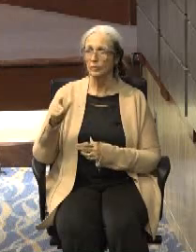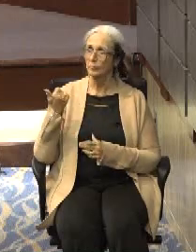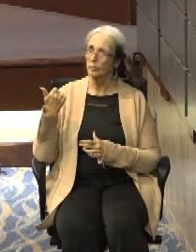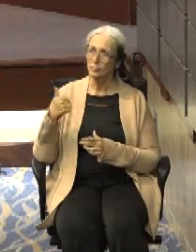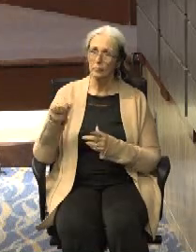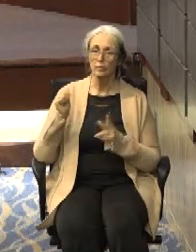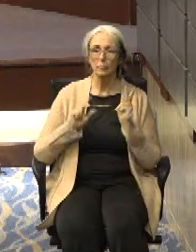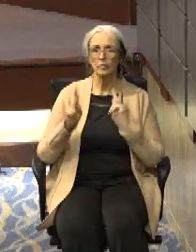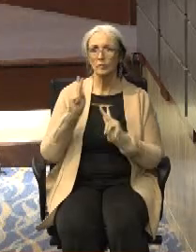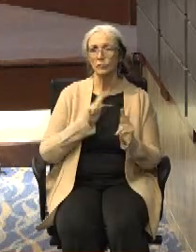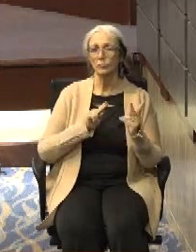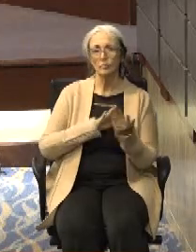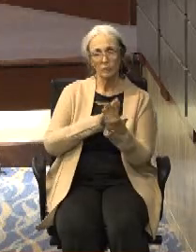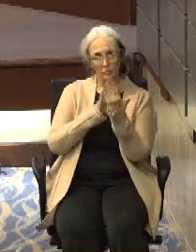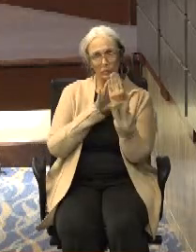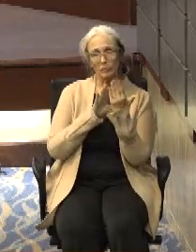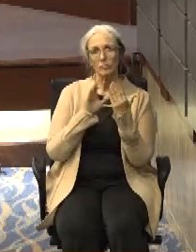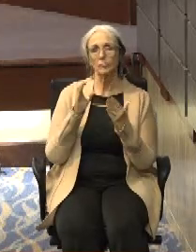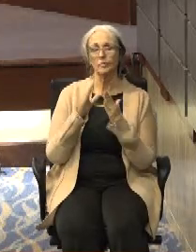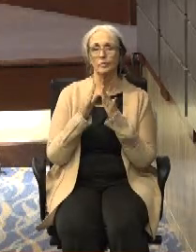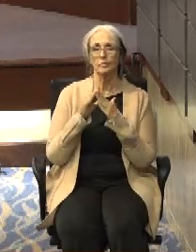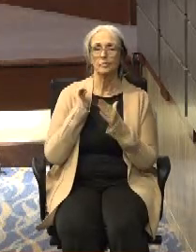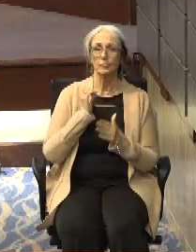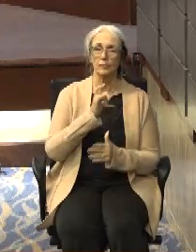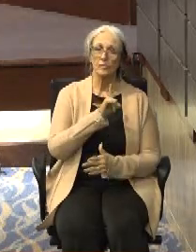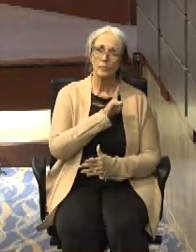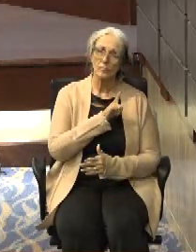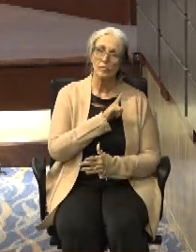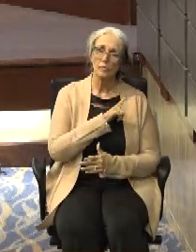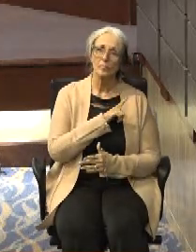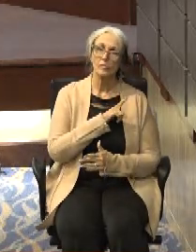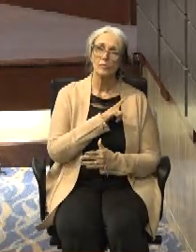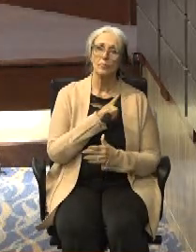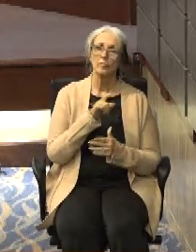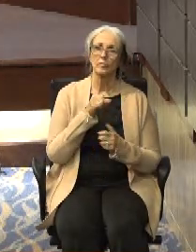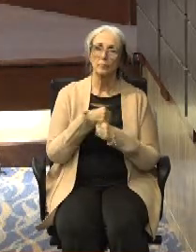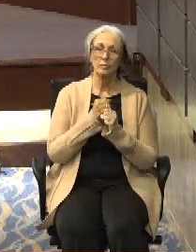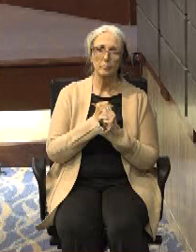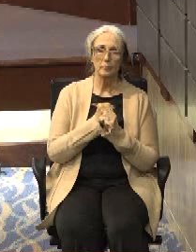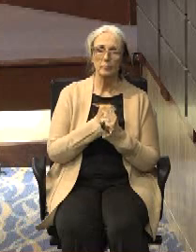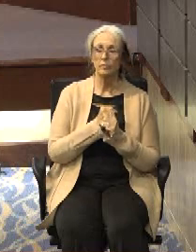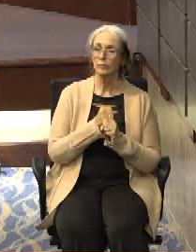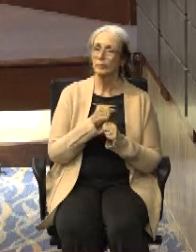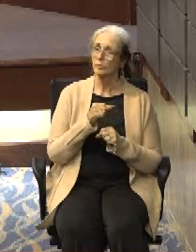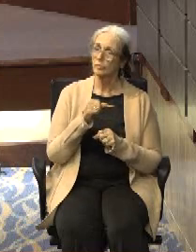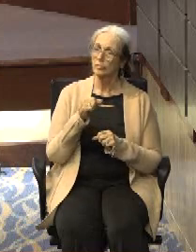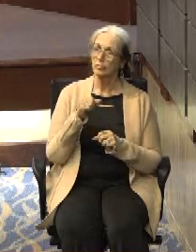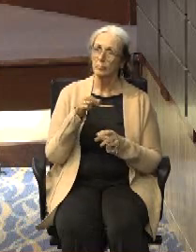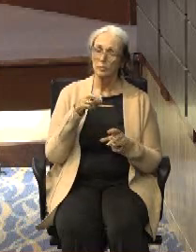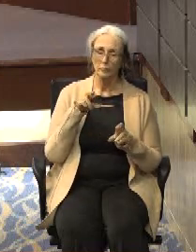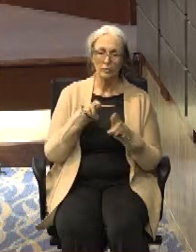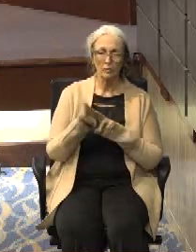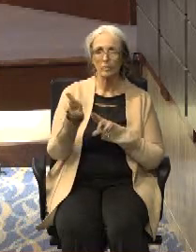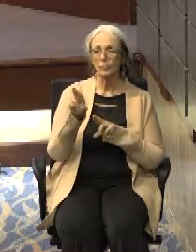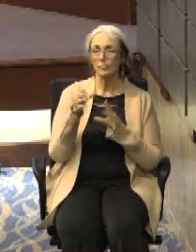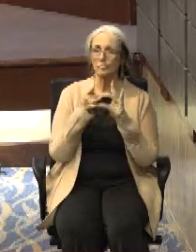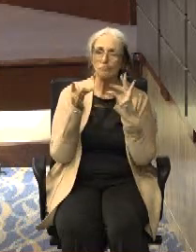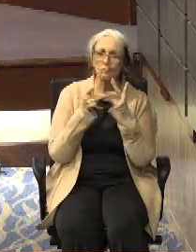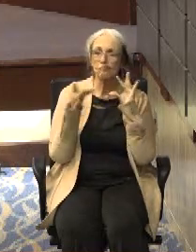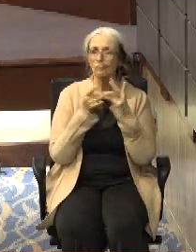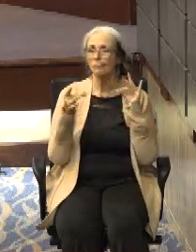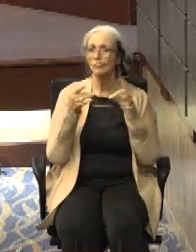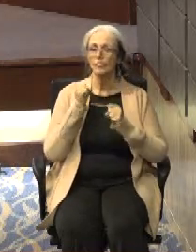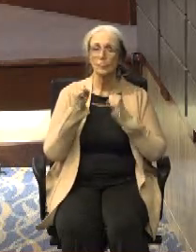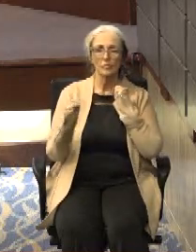who, while addressing the City Council or while attending the City Council meeting, makes personal, impertinent, or slanderous remarks, becomes